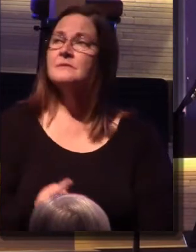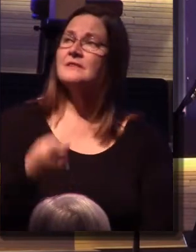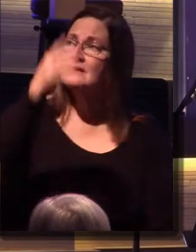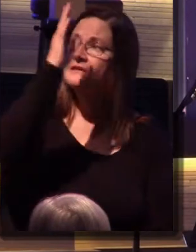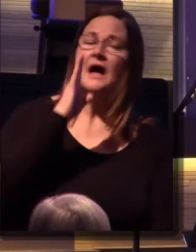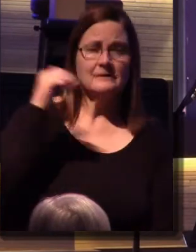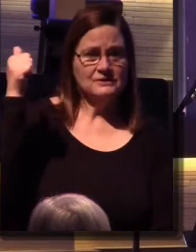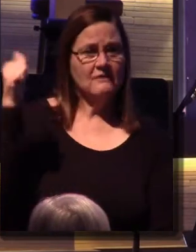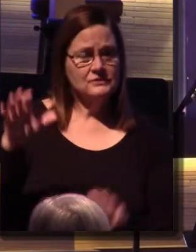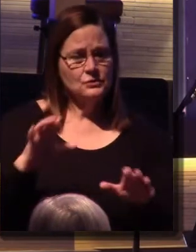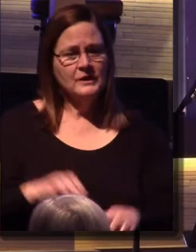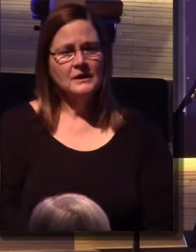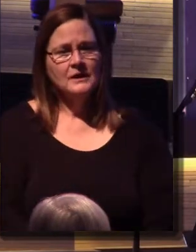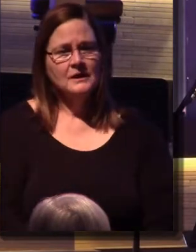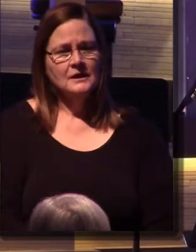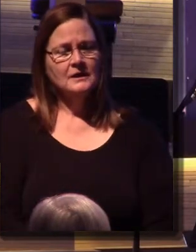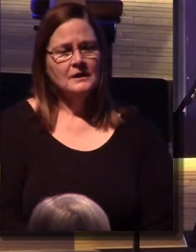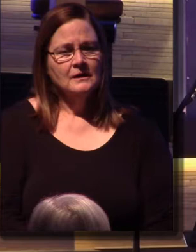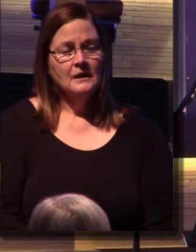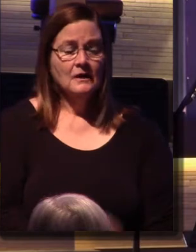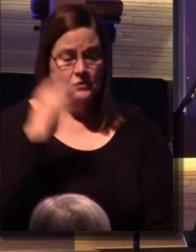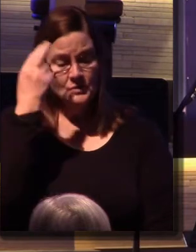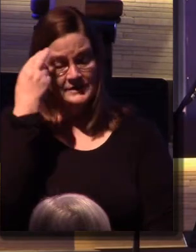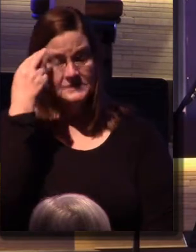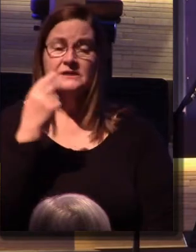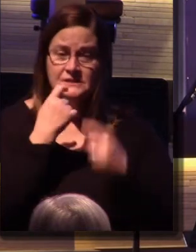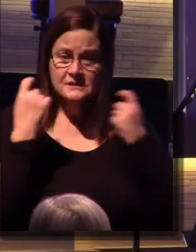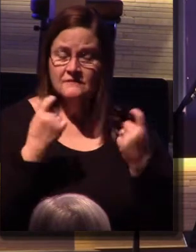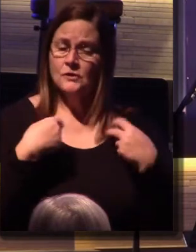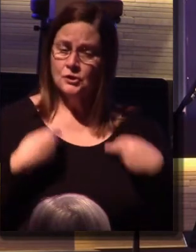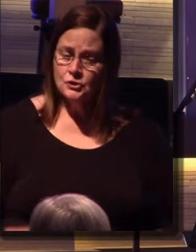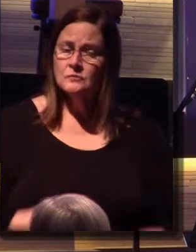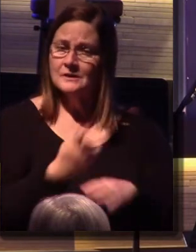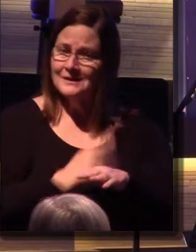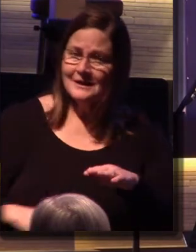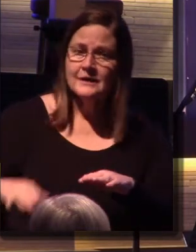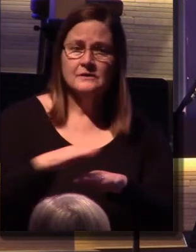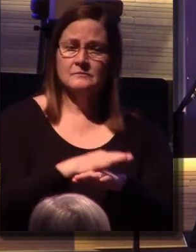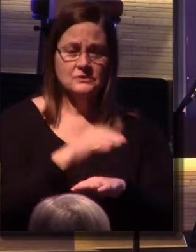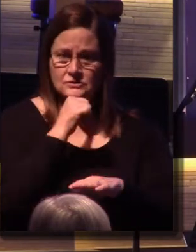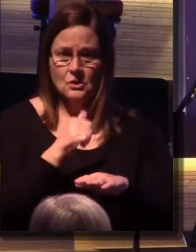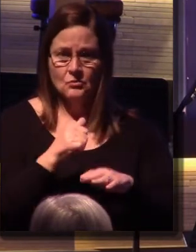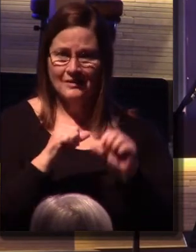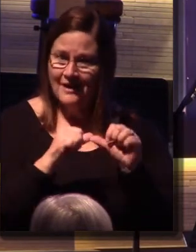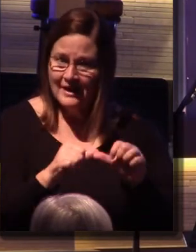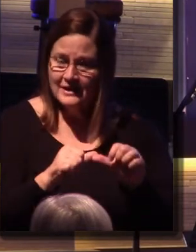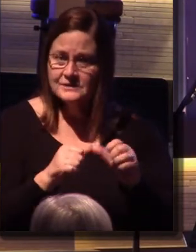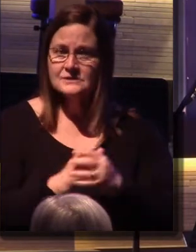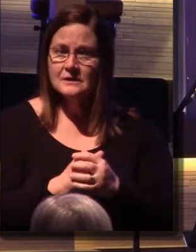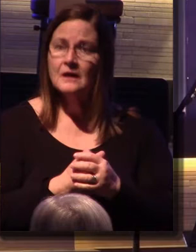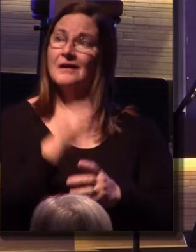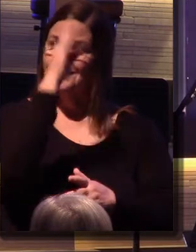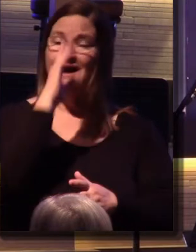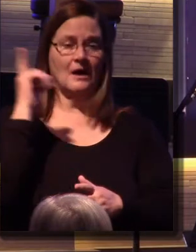this is something that God is doing. And the reason that sinful human kingdoms don't last is because